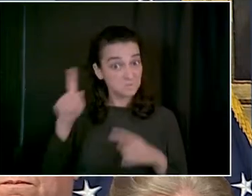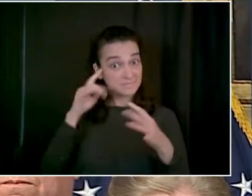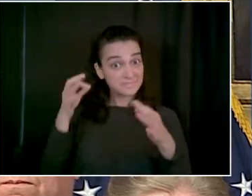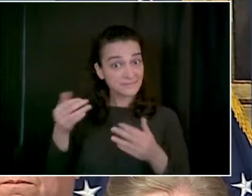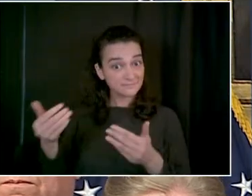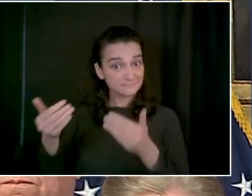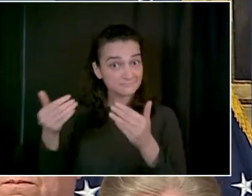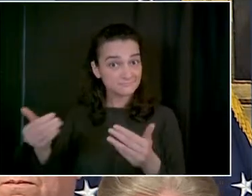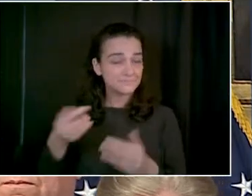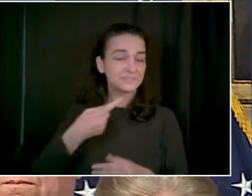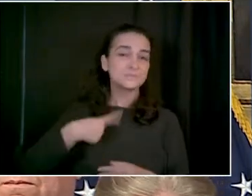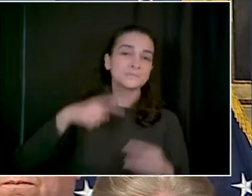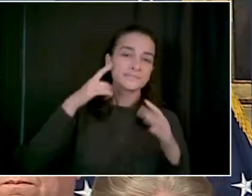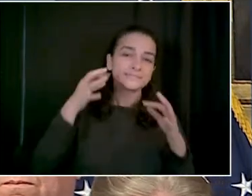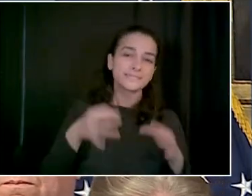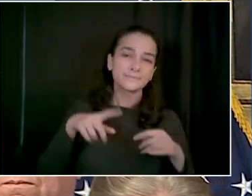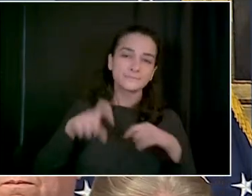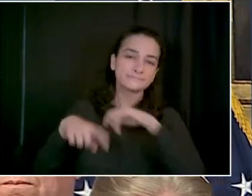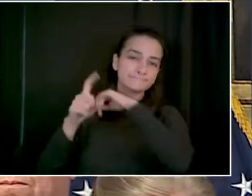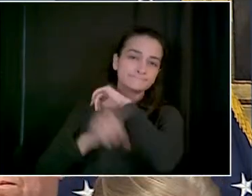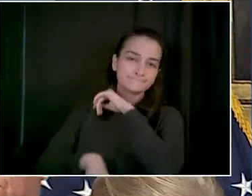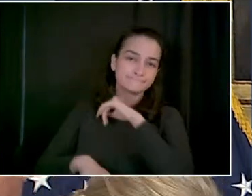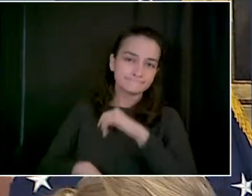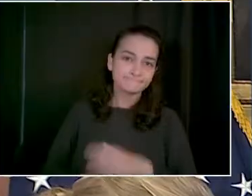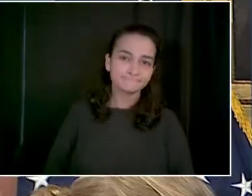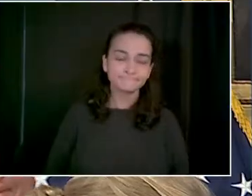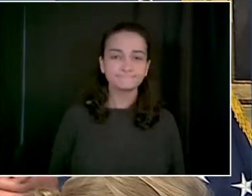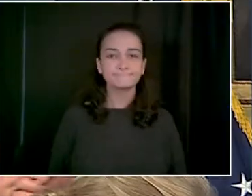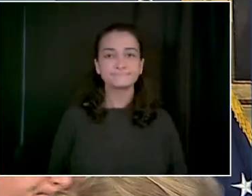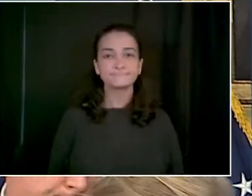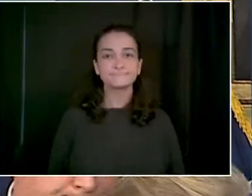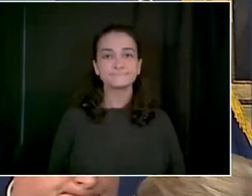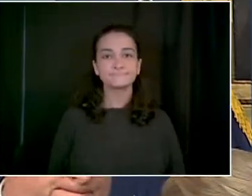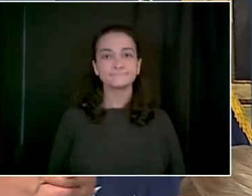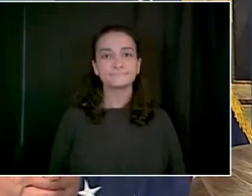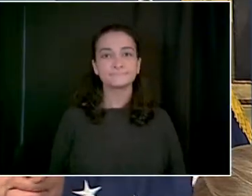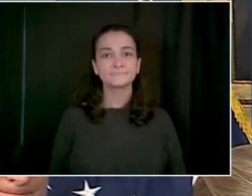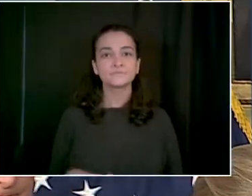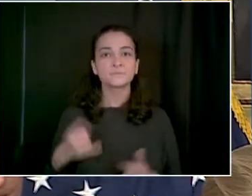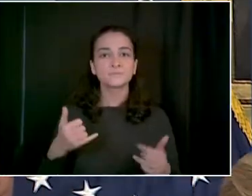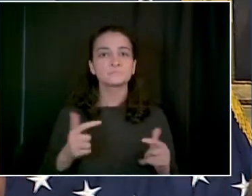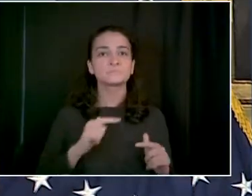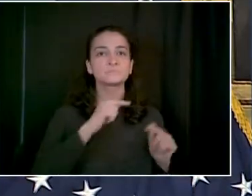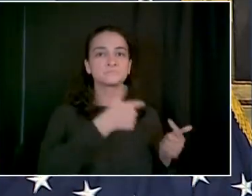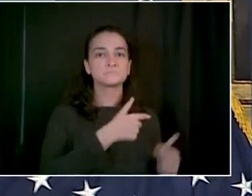commissioner so she can go through this incident that happened this weekend. Commissioner.